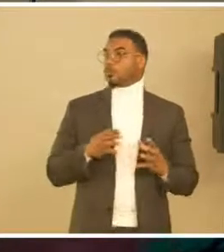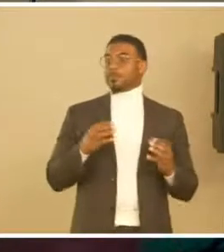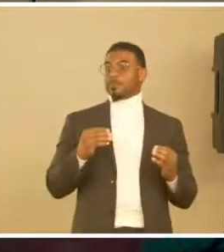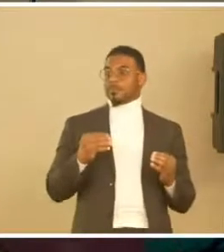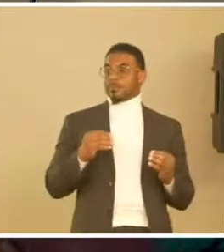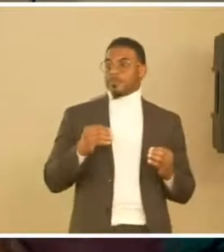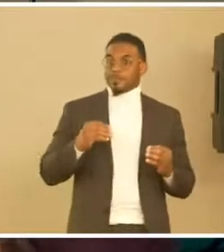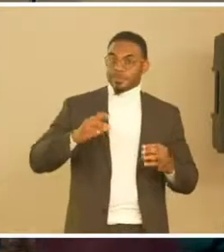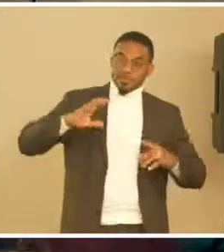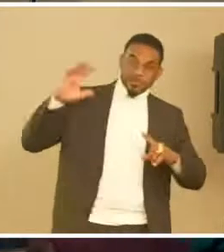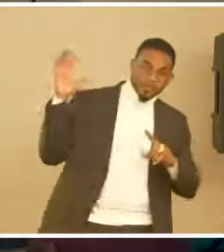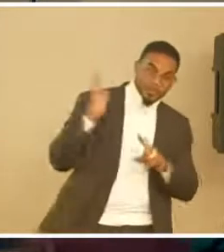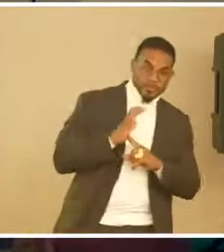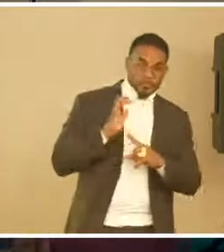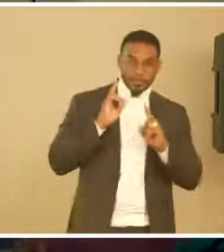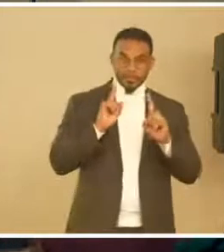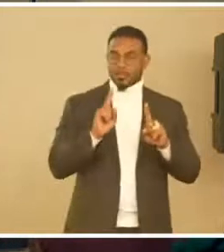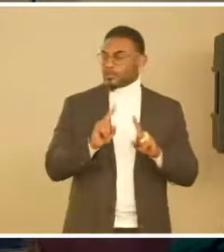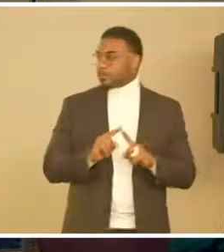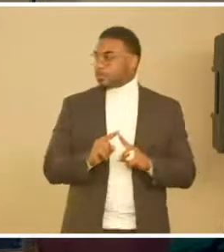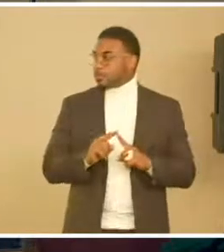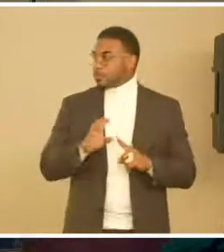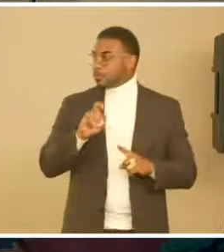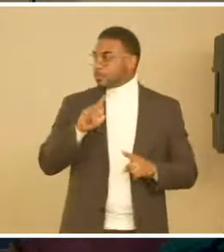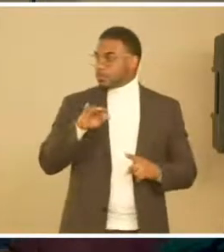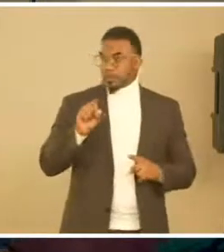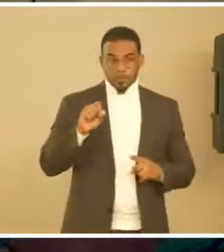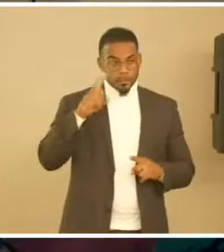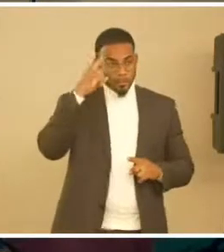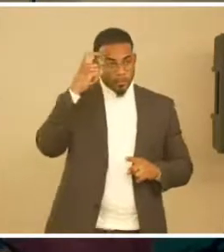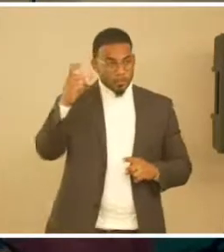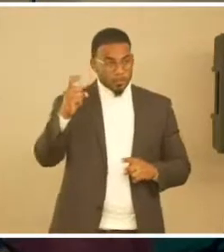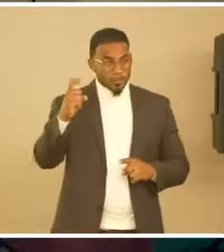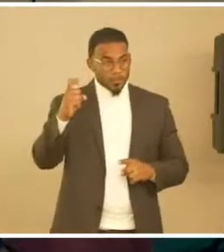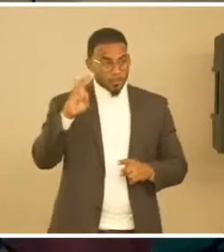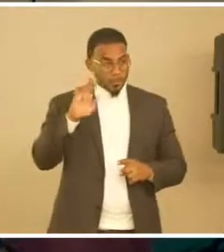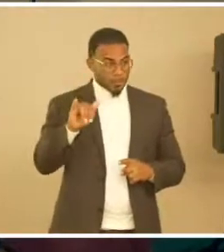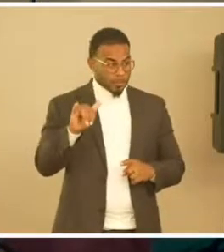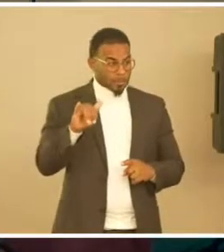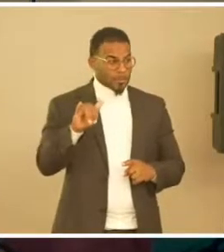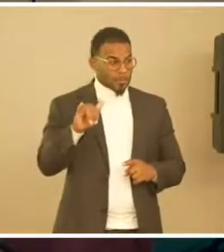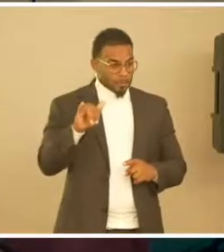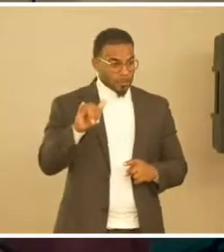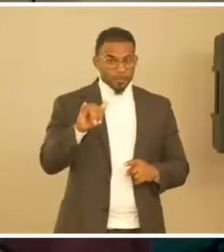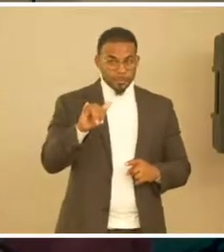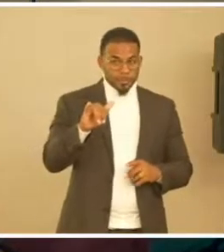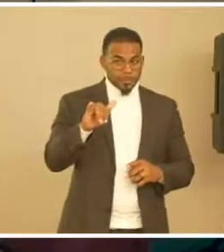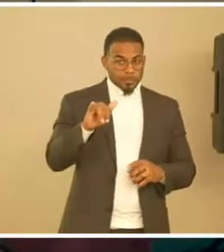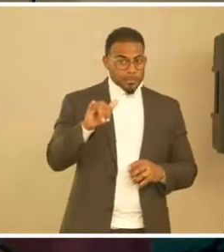And the grand prize goes to Otis's Dream by